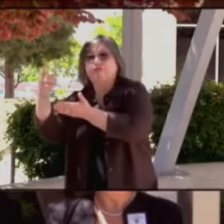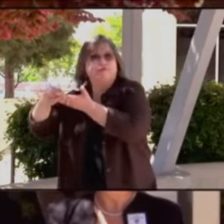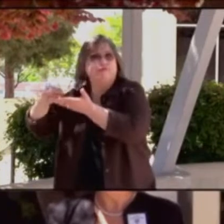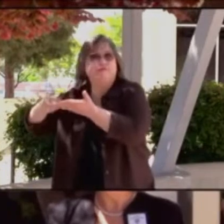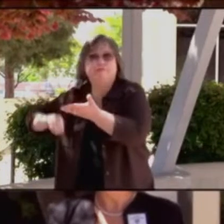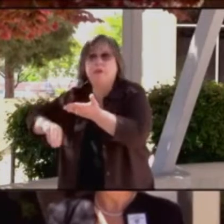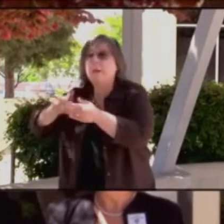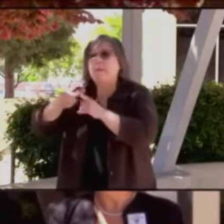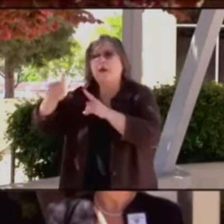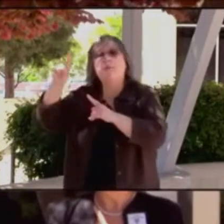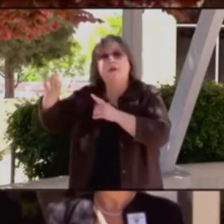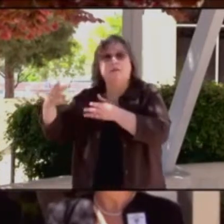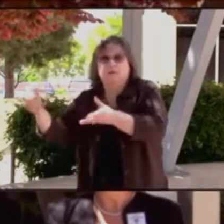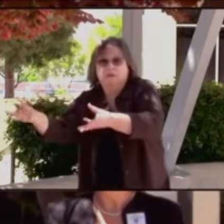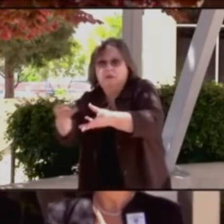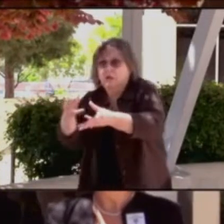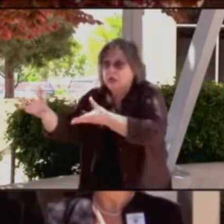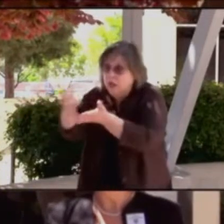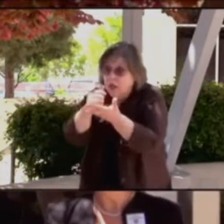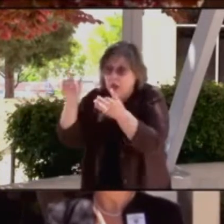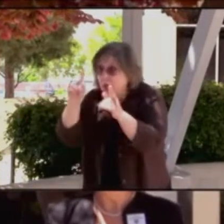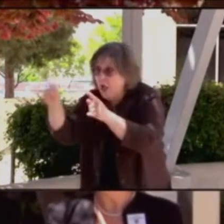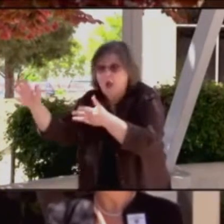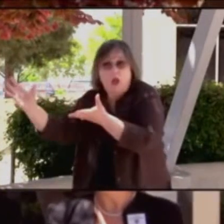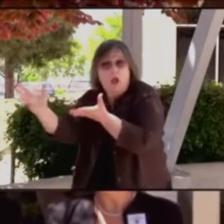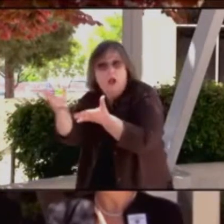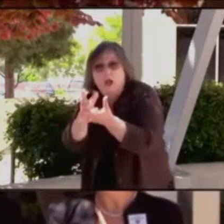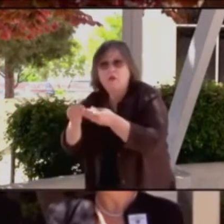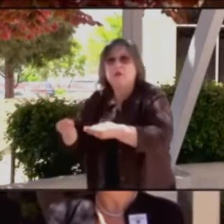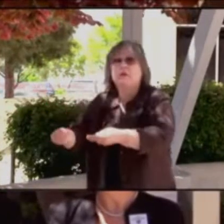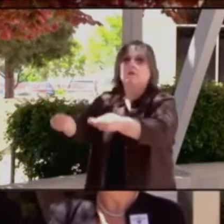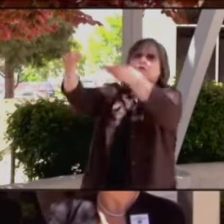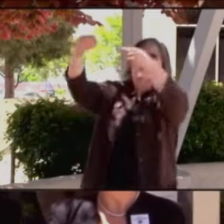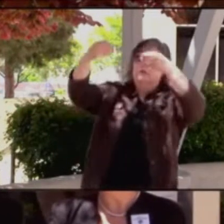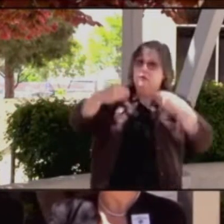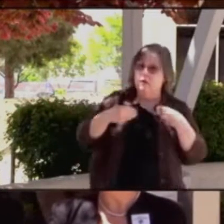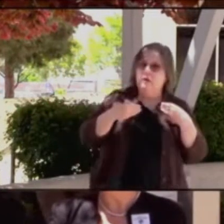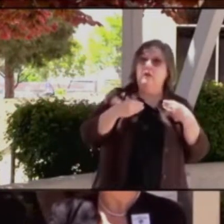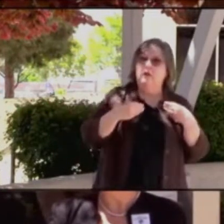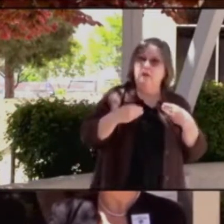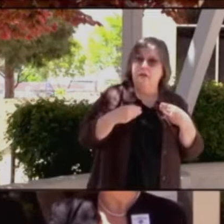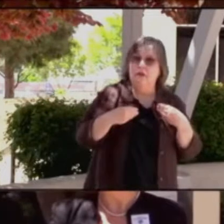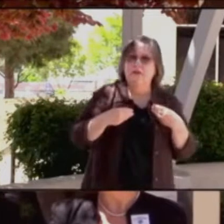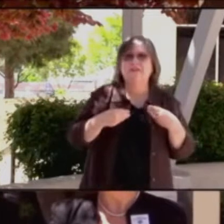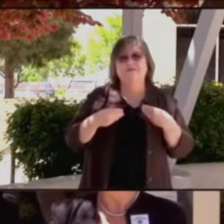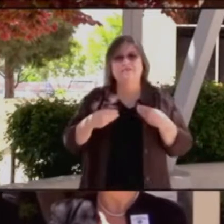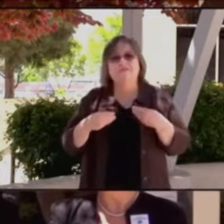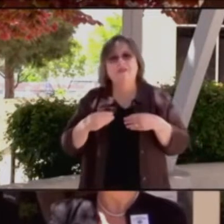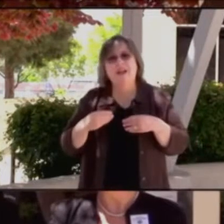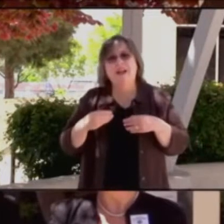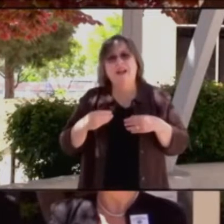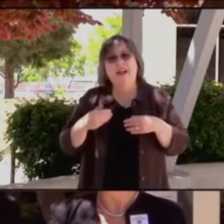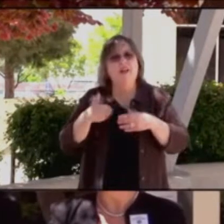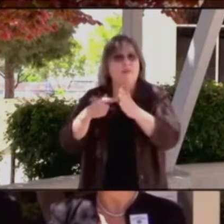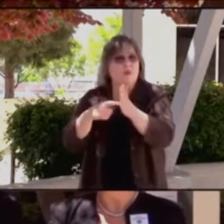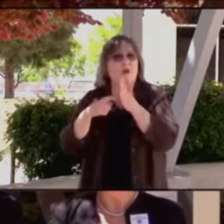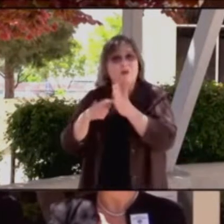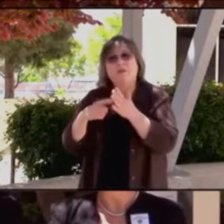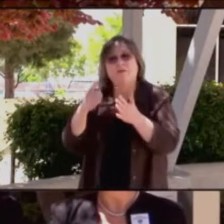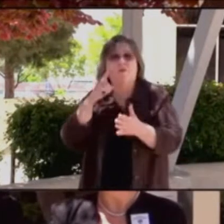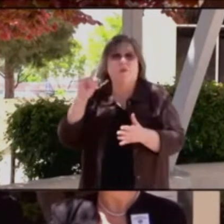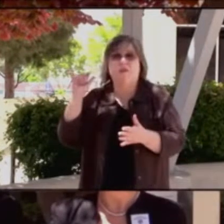those requirements. We are one of the safest communities in the nation because our